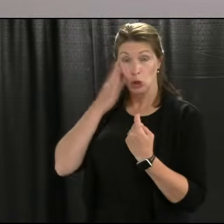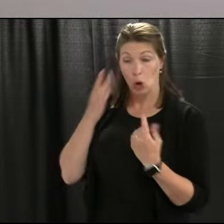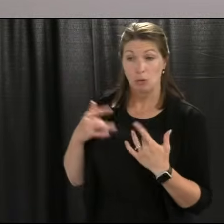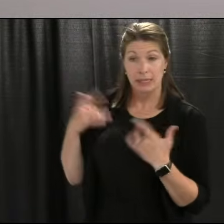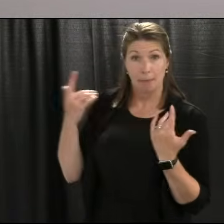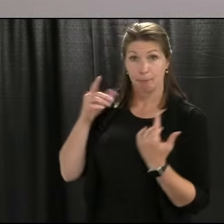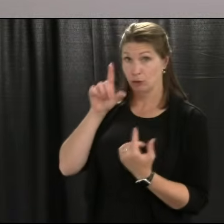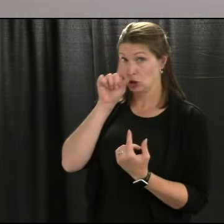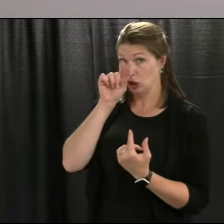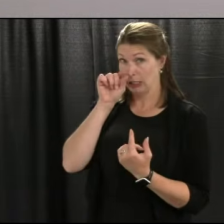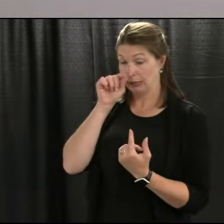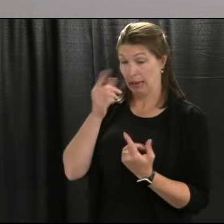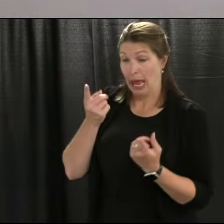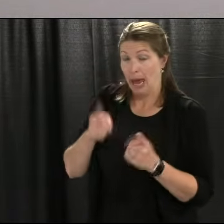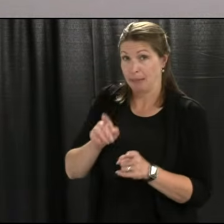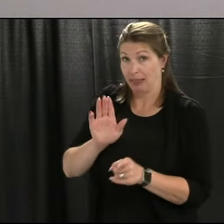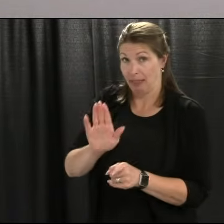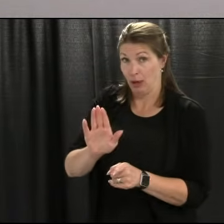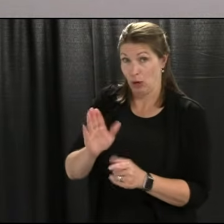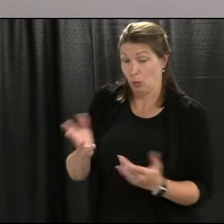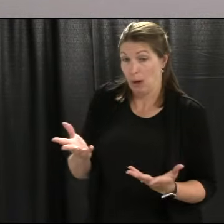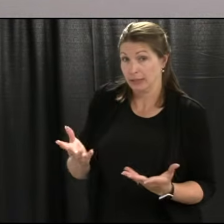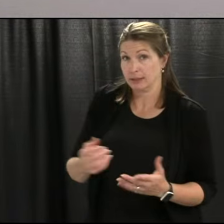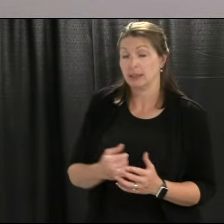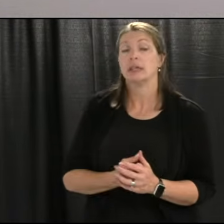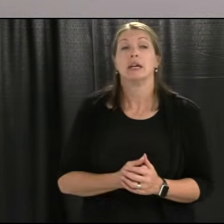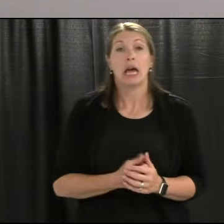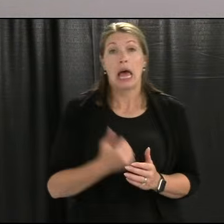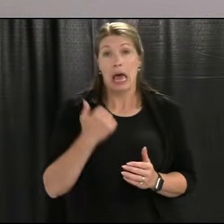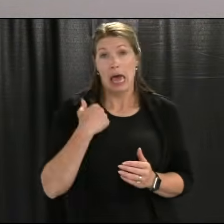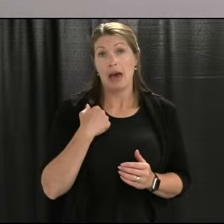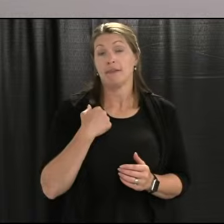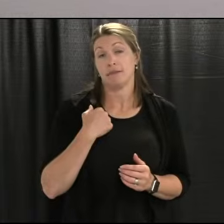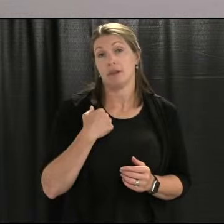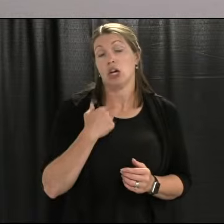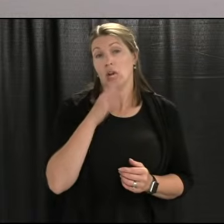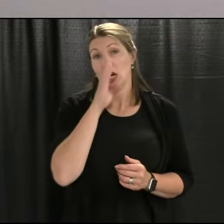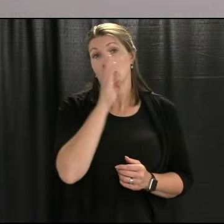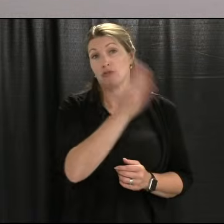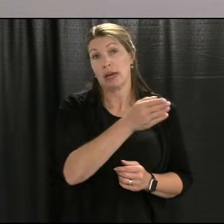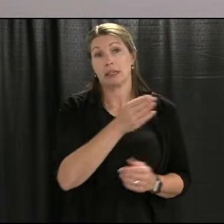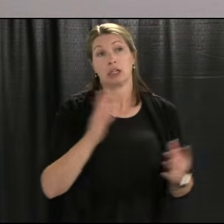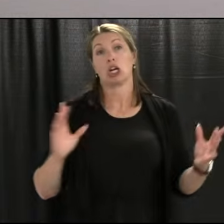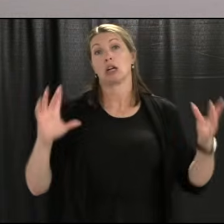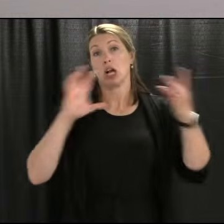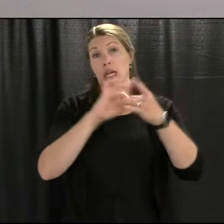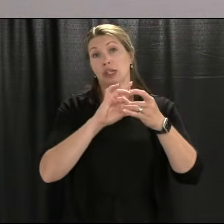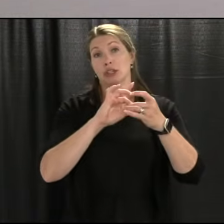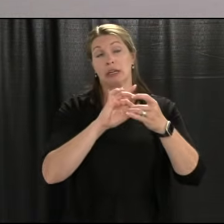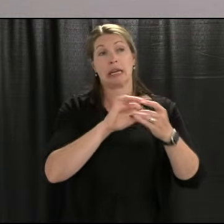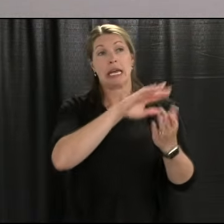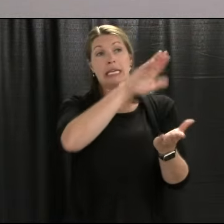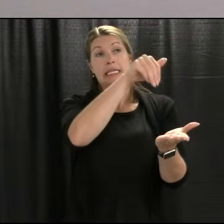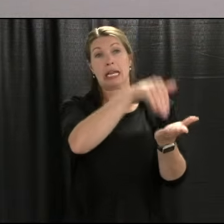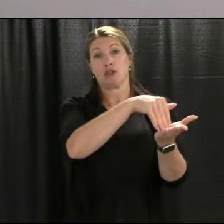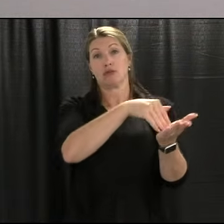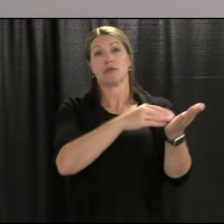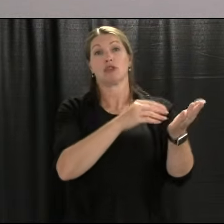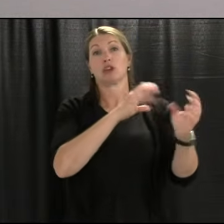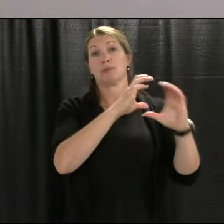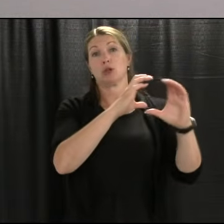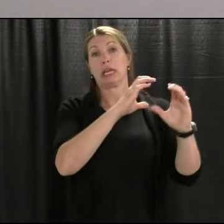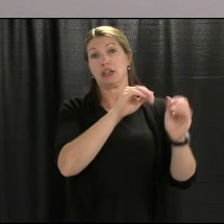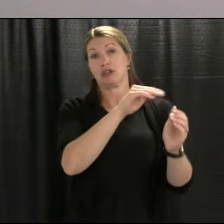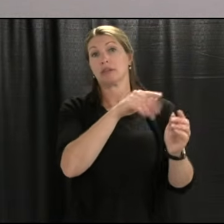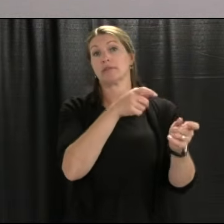I'd just add that there is a direct line of communication between Country Ribbon and our incident commander, so we don't anticipate